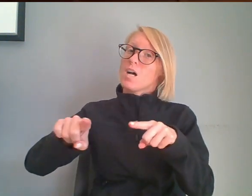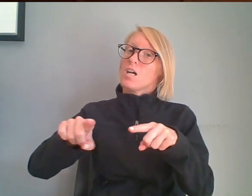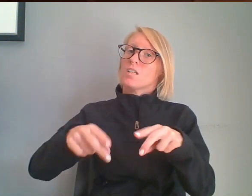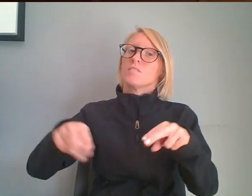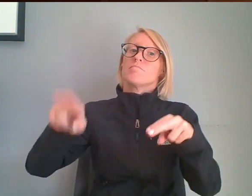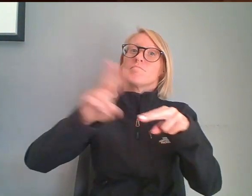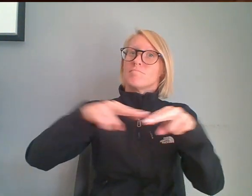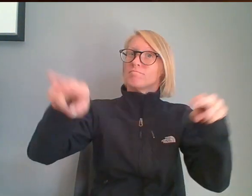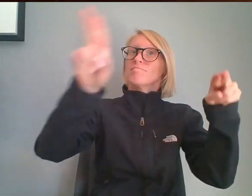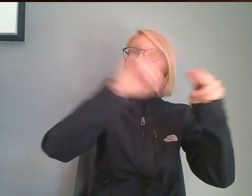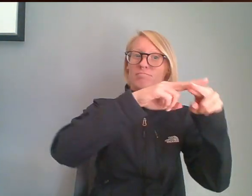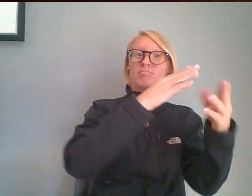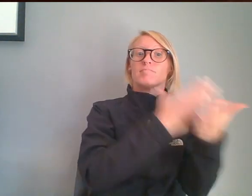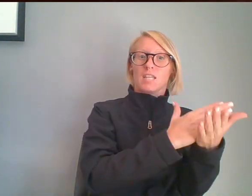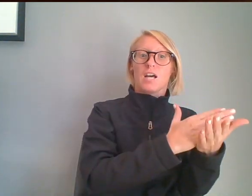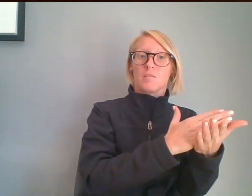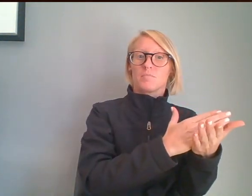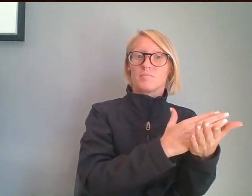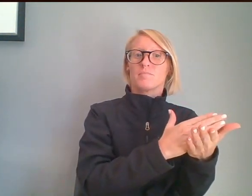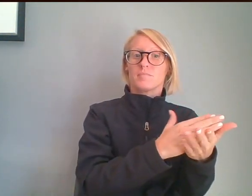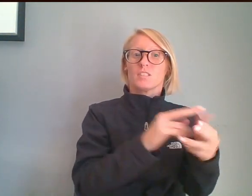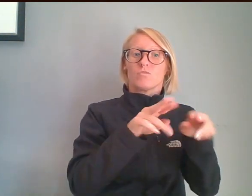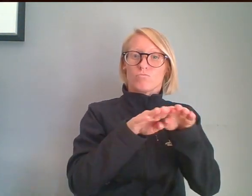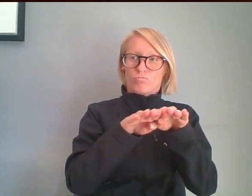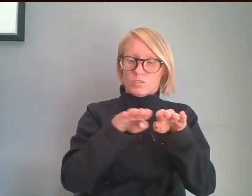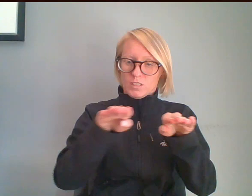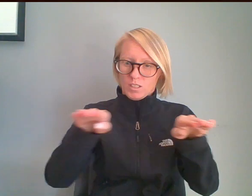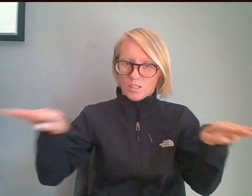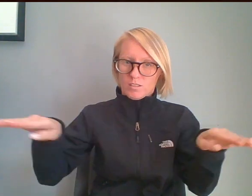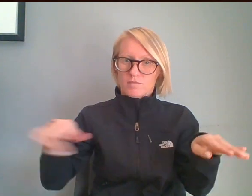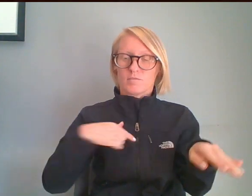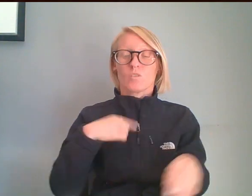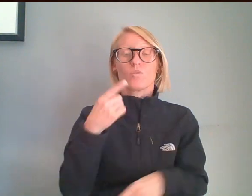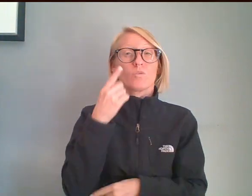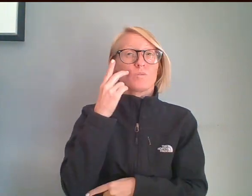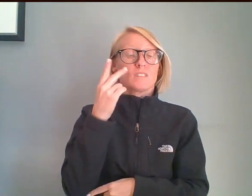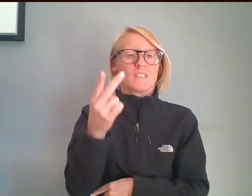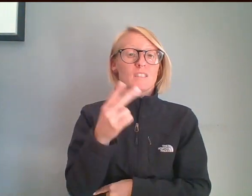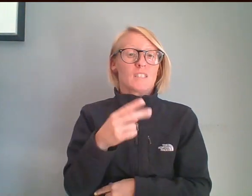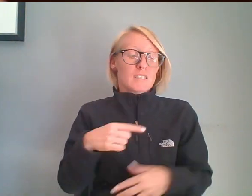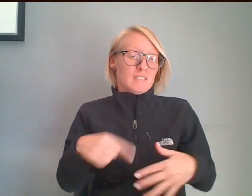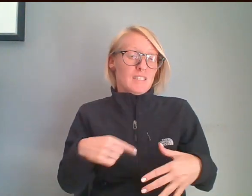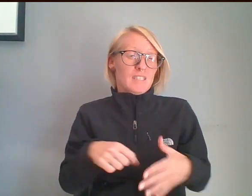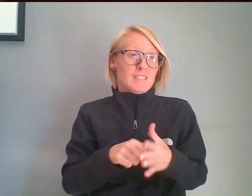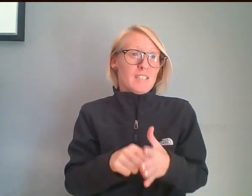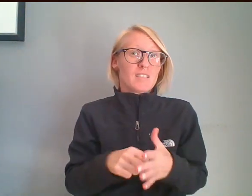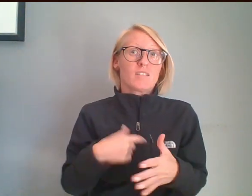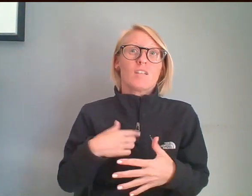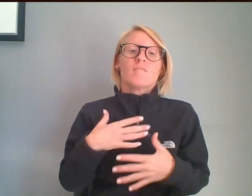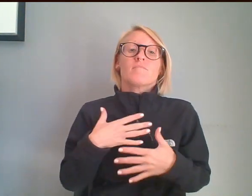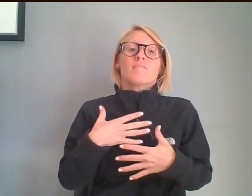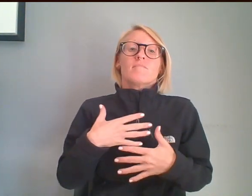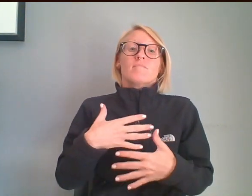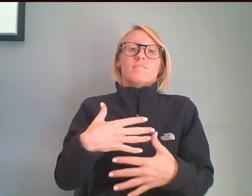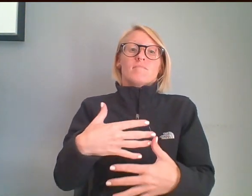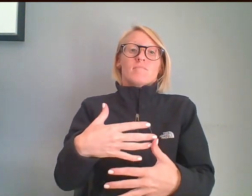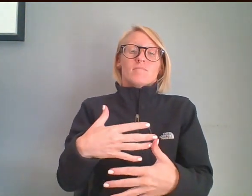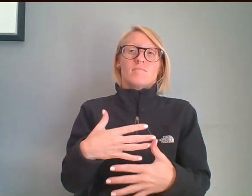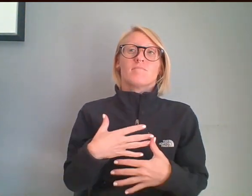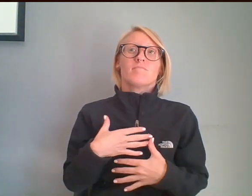the next time you begin to feel those anxiety signs, take a deep breath and say, this is me feeling